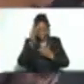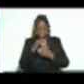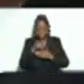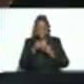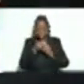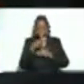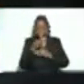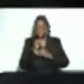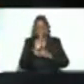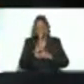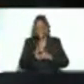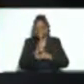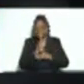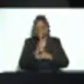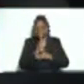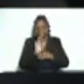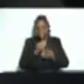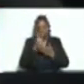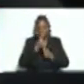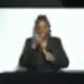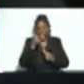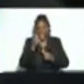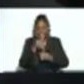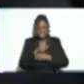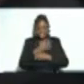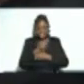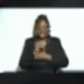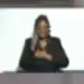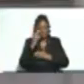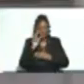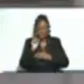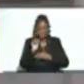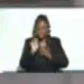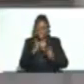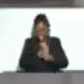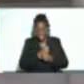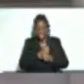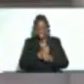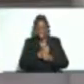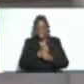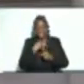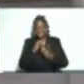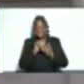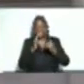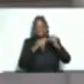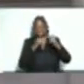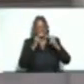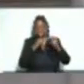HIV and AIDS, serving frontline as an advocate for almost 20 years. Perry Gomez was a nation